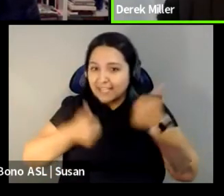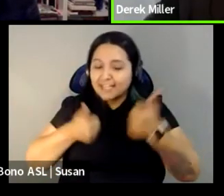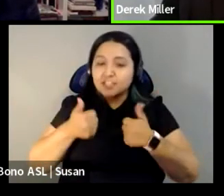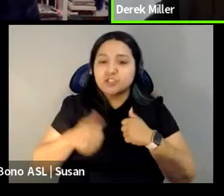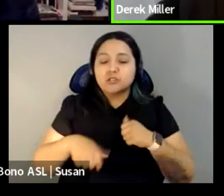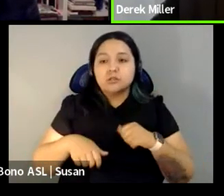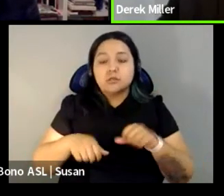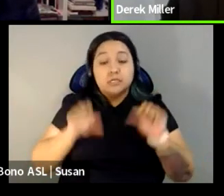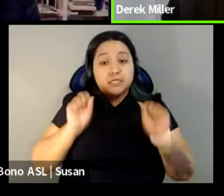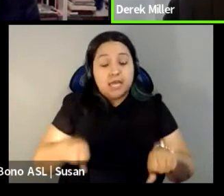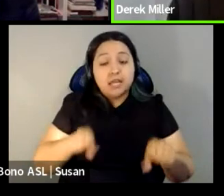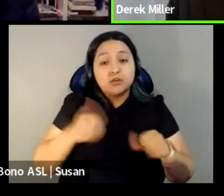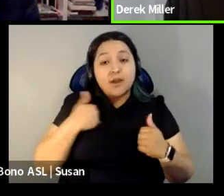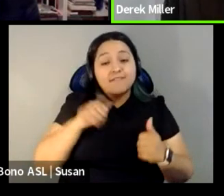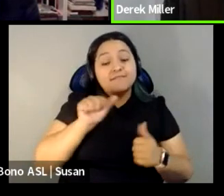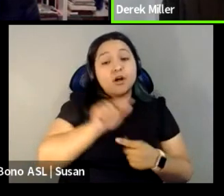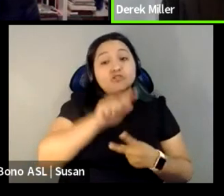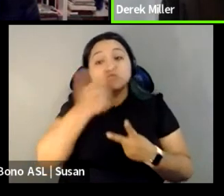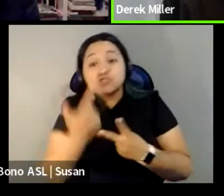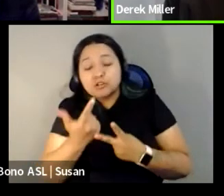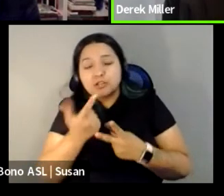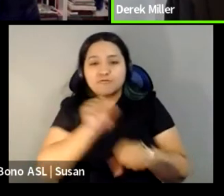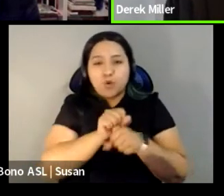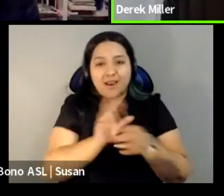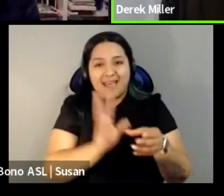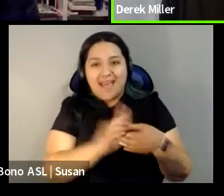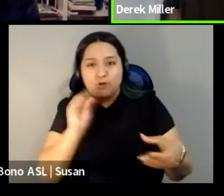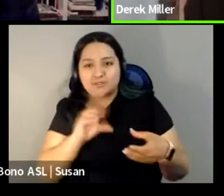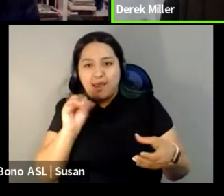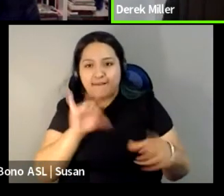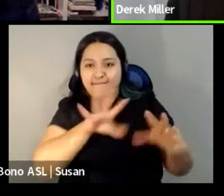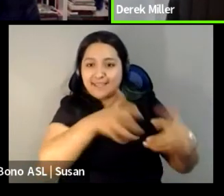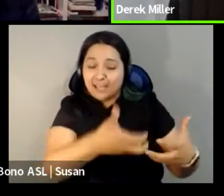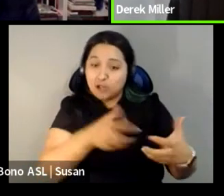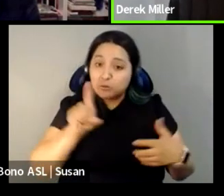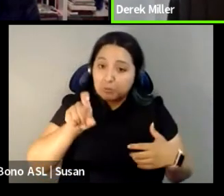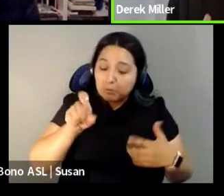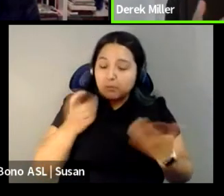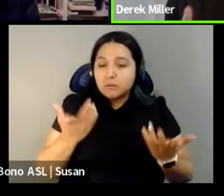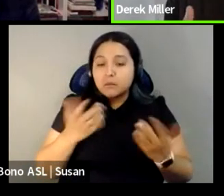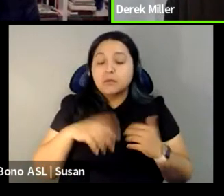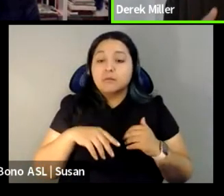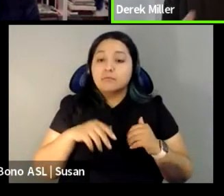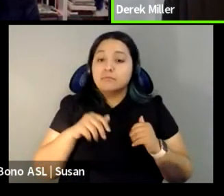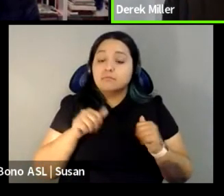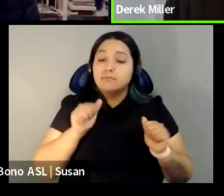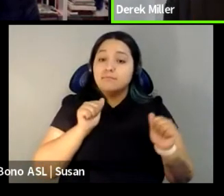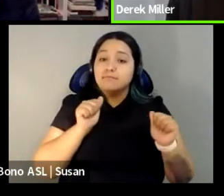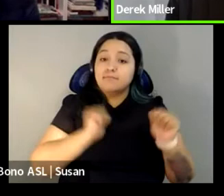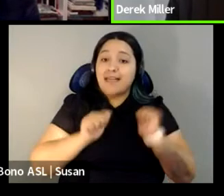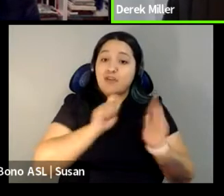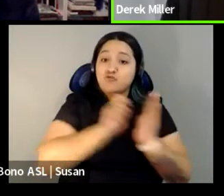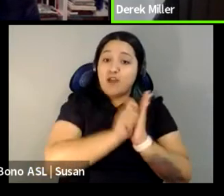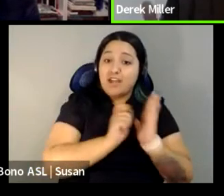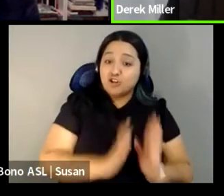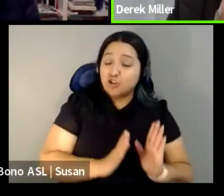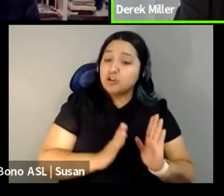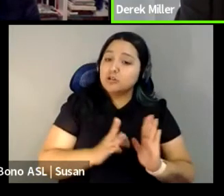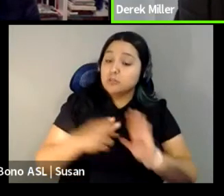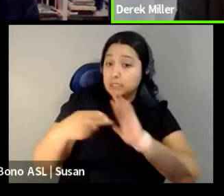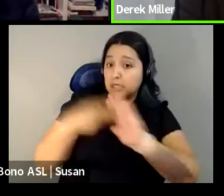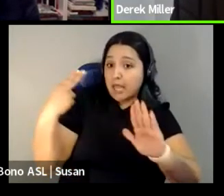work outside them, in which case maybe they weren't as monopolistic as it seems, and about whether playwrights really were actually employees and thus